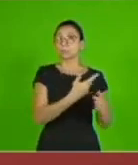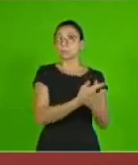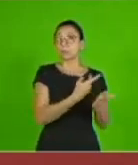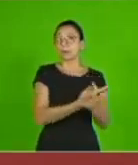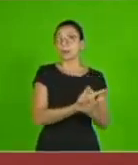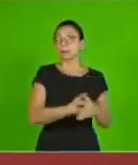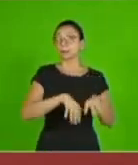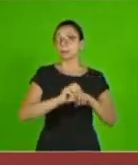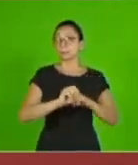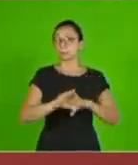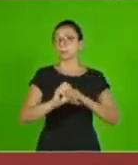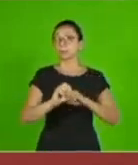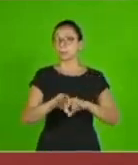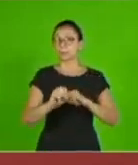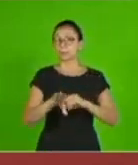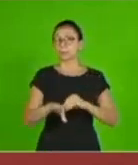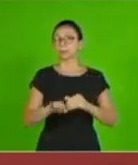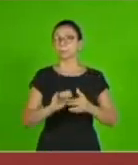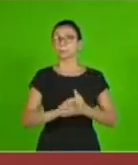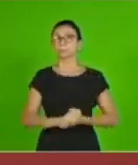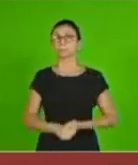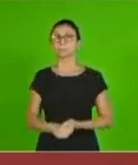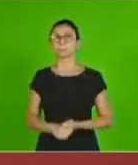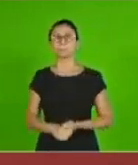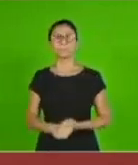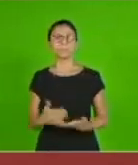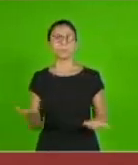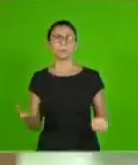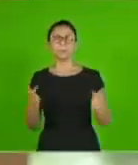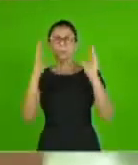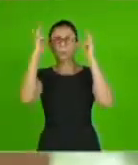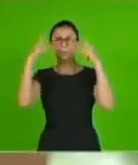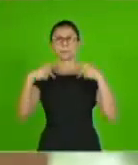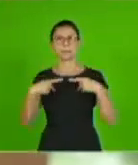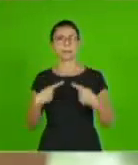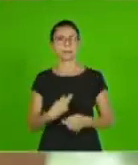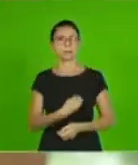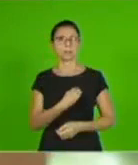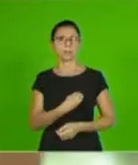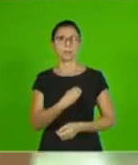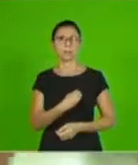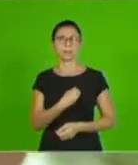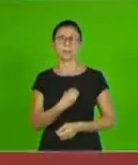in the Christianity that adopted these ideas.